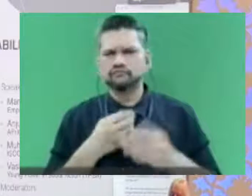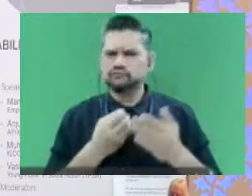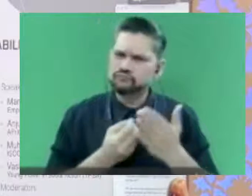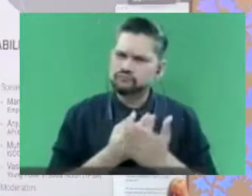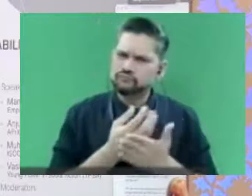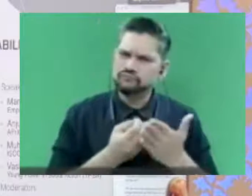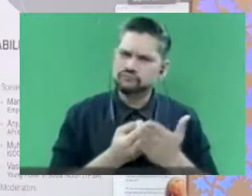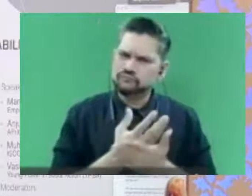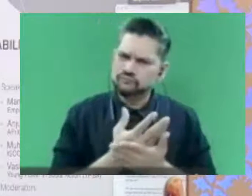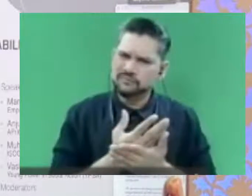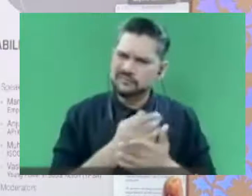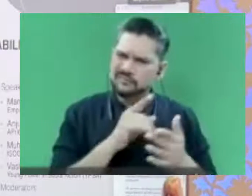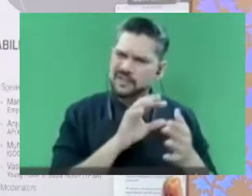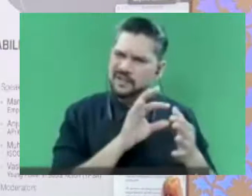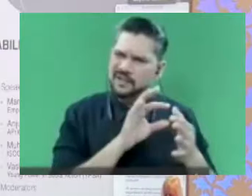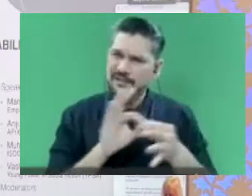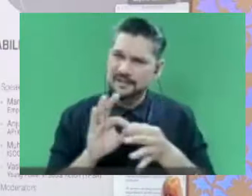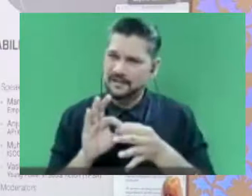particular